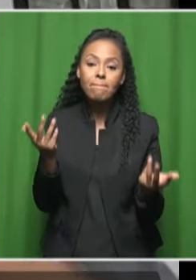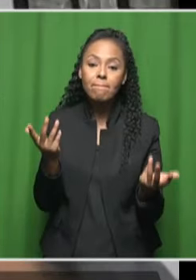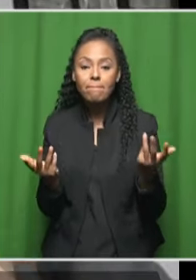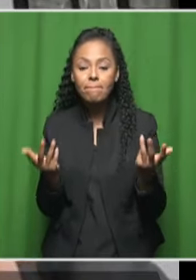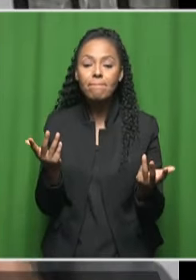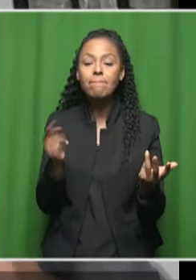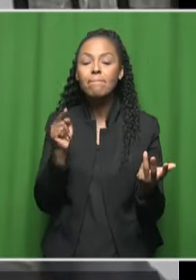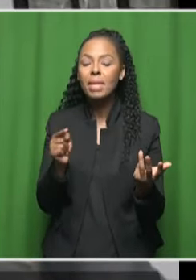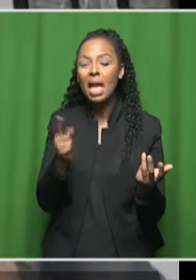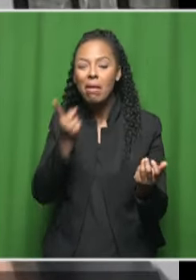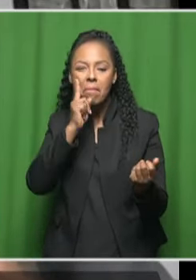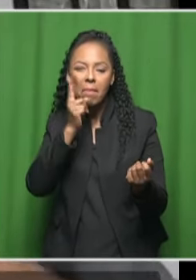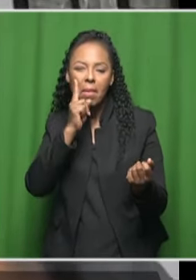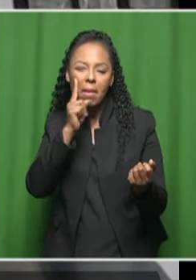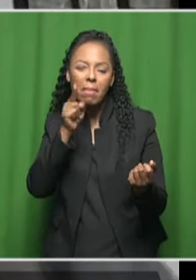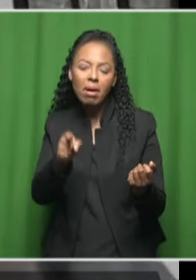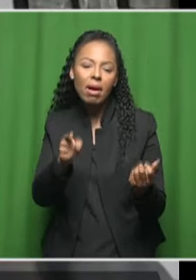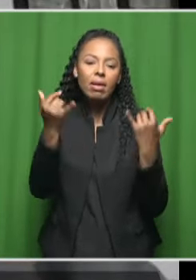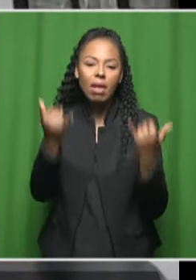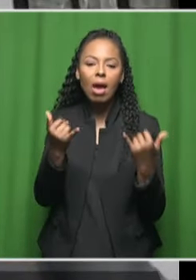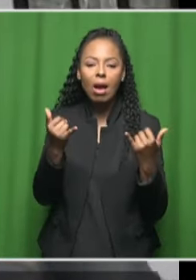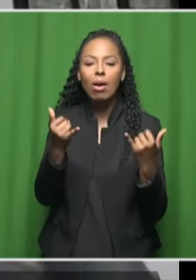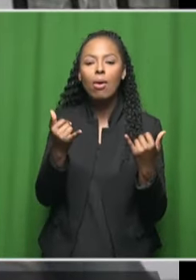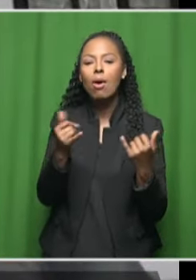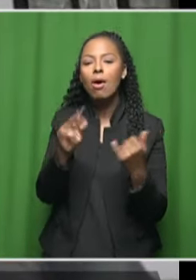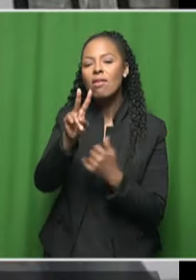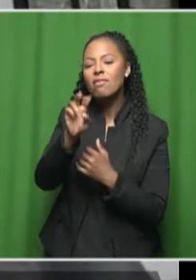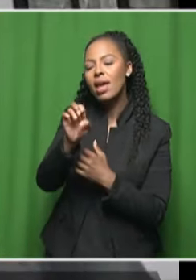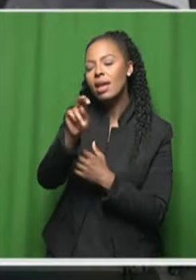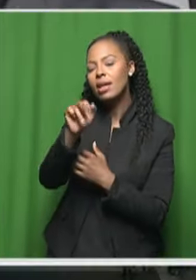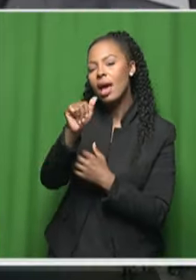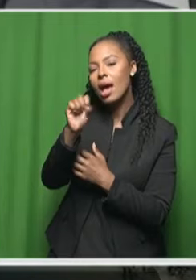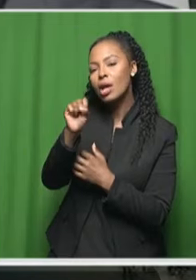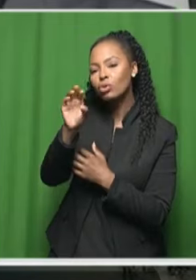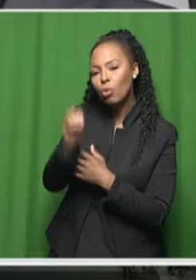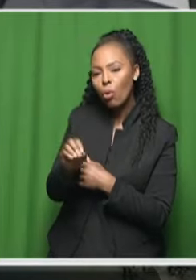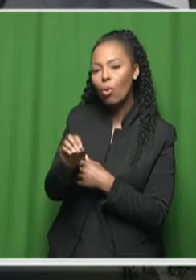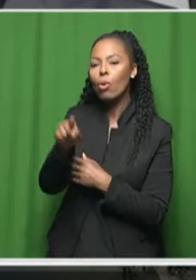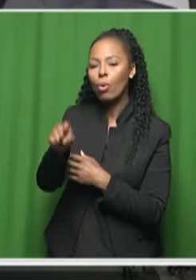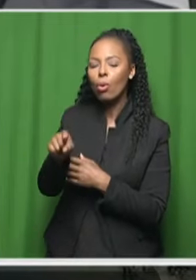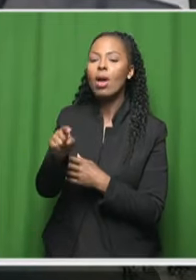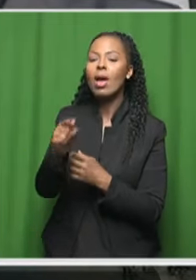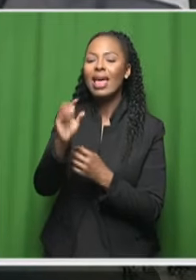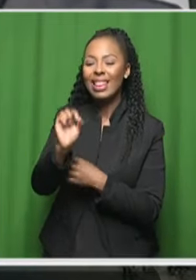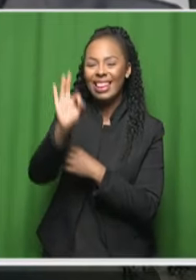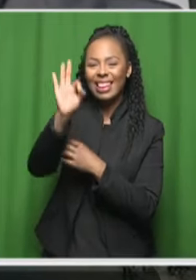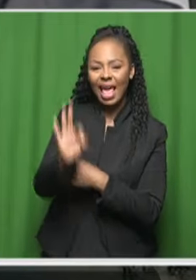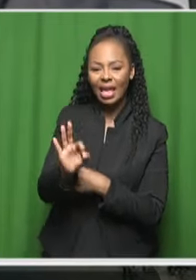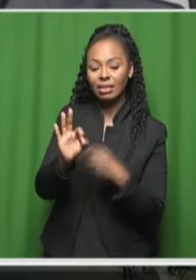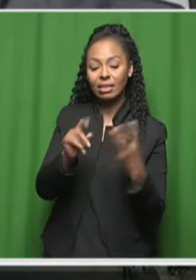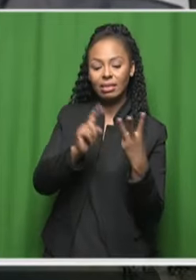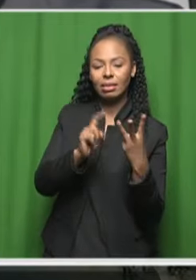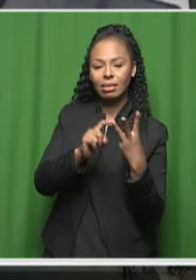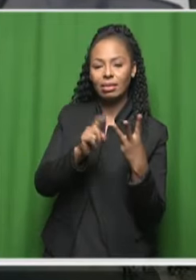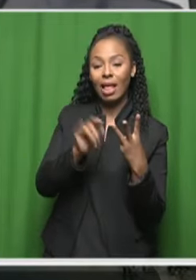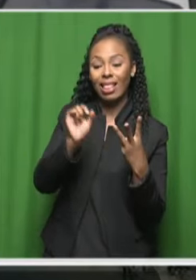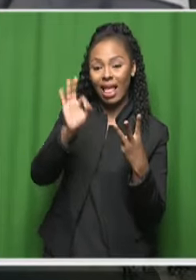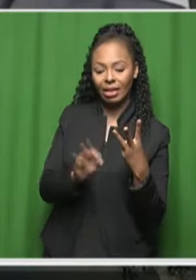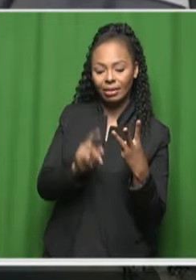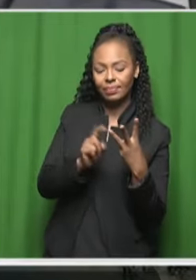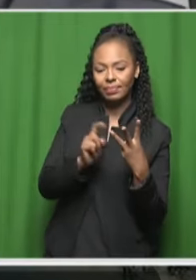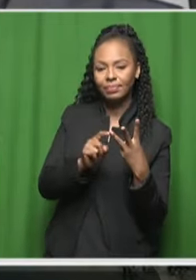to wait and see how Venance Mondlane, who is actually the third presidential candidate, and